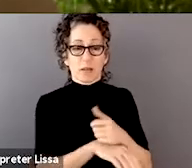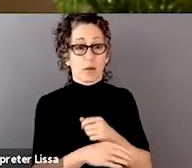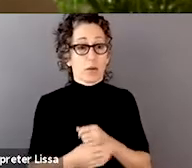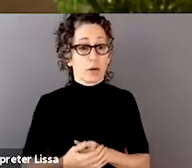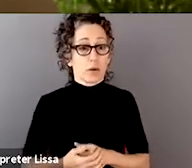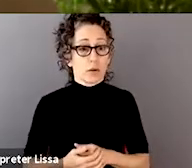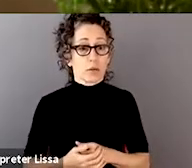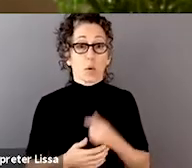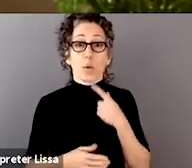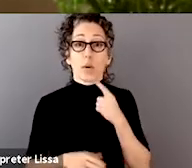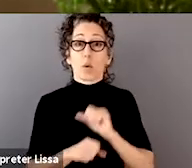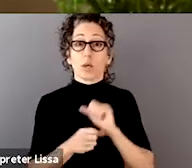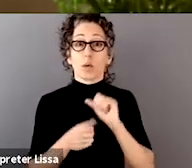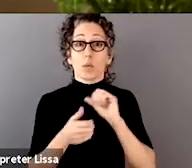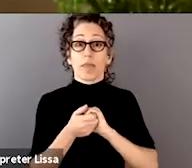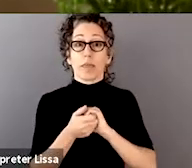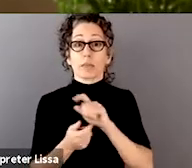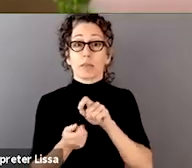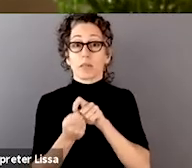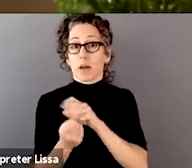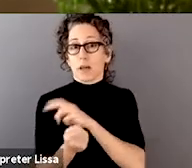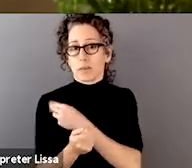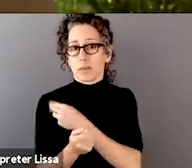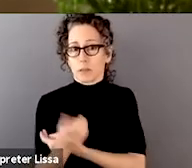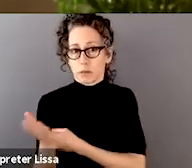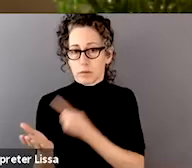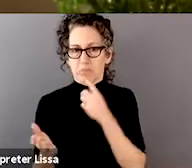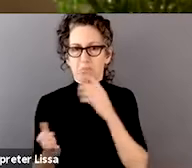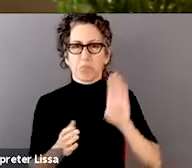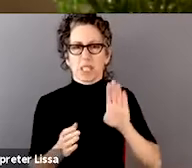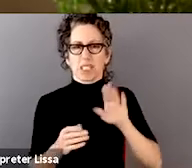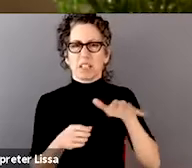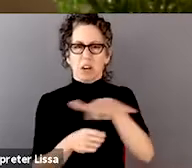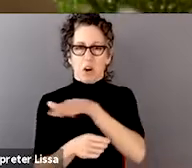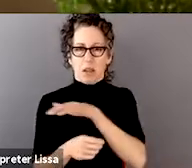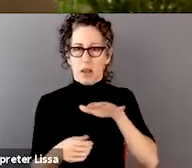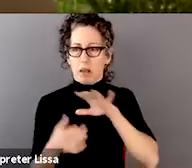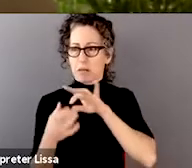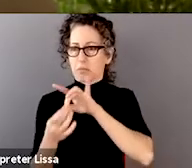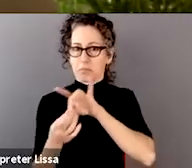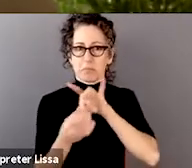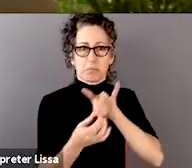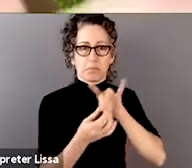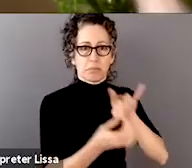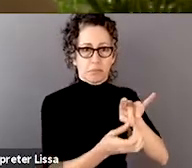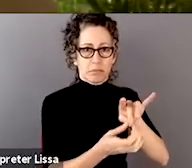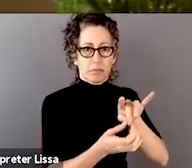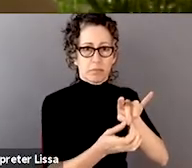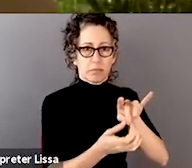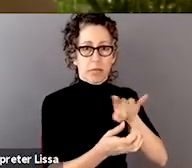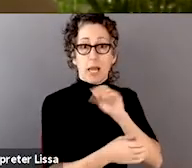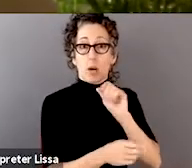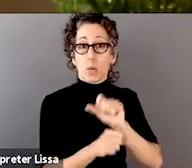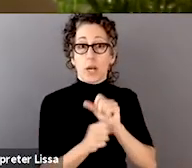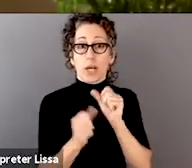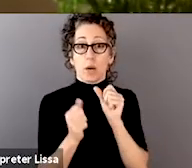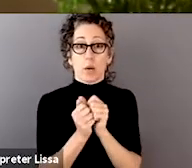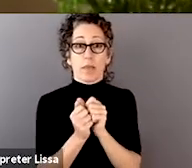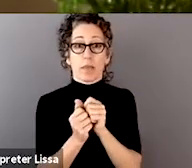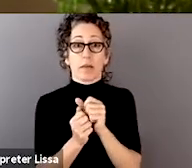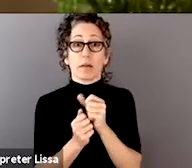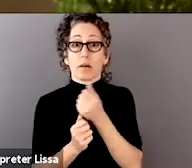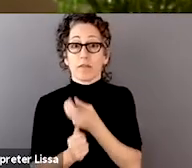by collaborating with certain hospitals in the Boston area, as well as also working with some NGOs